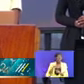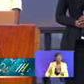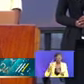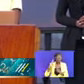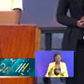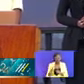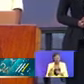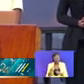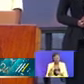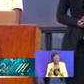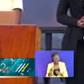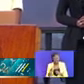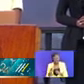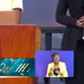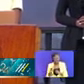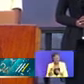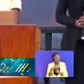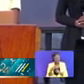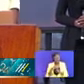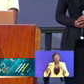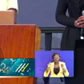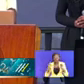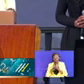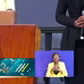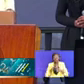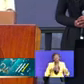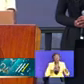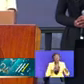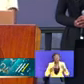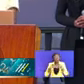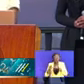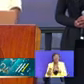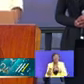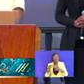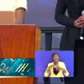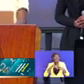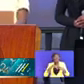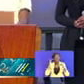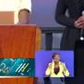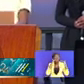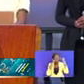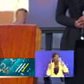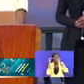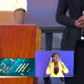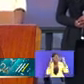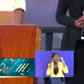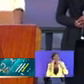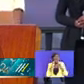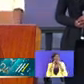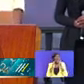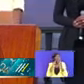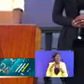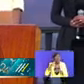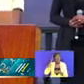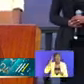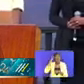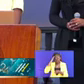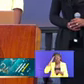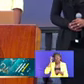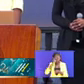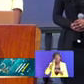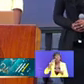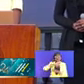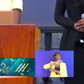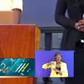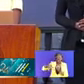told me there is another momentum that I'm going to build if you have realized the